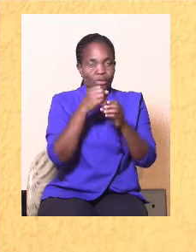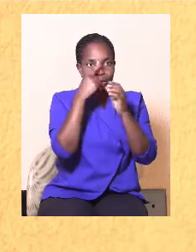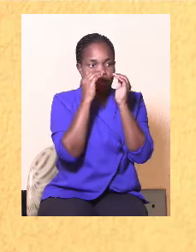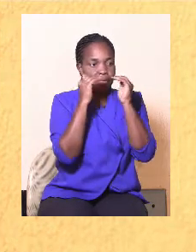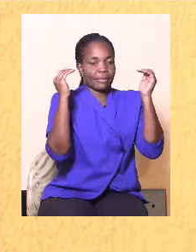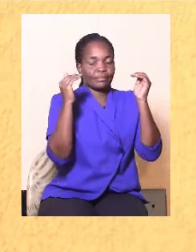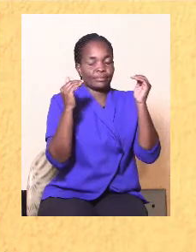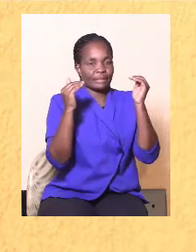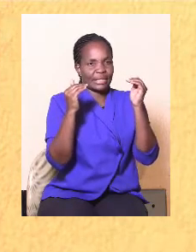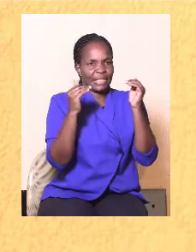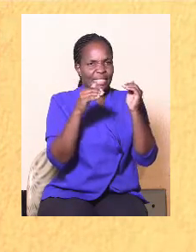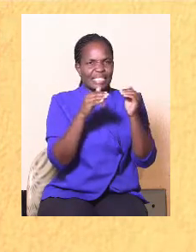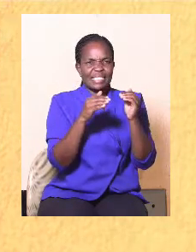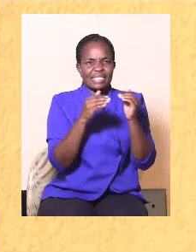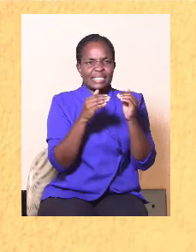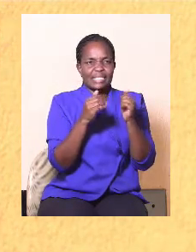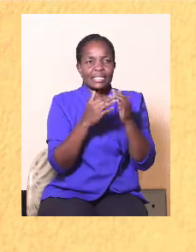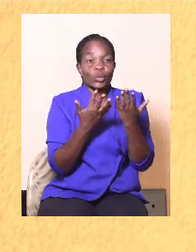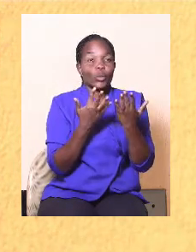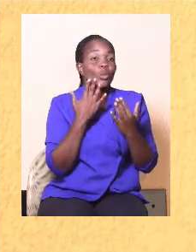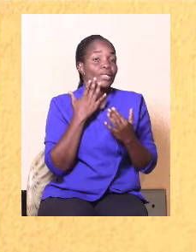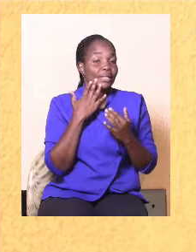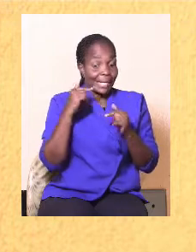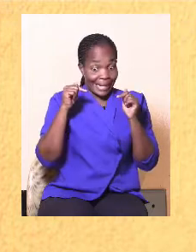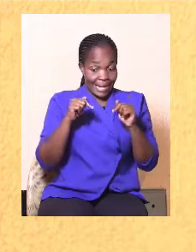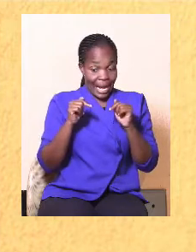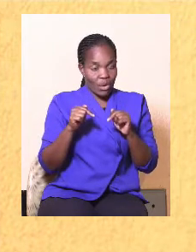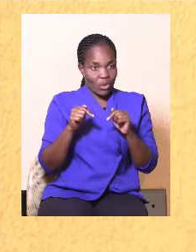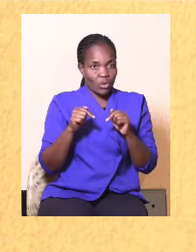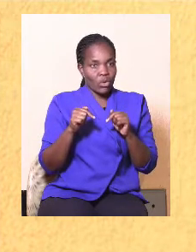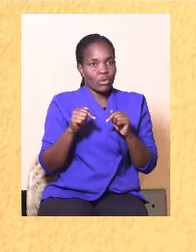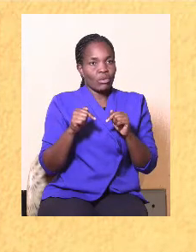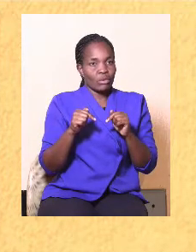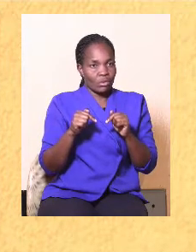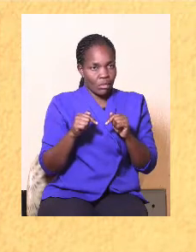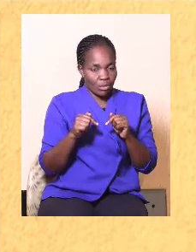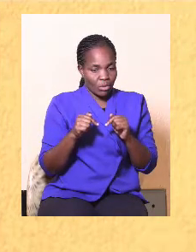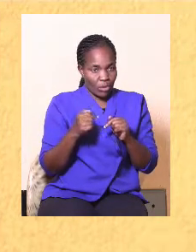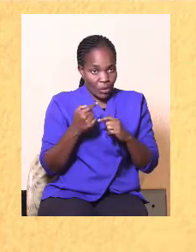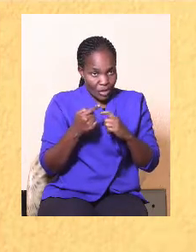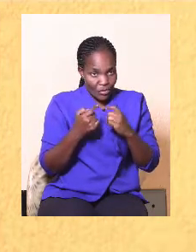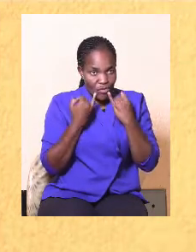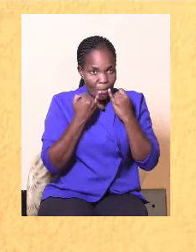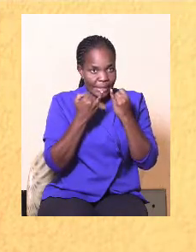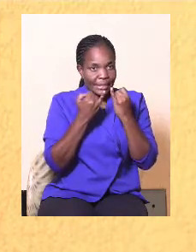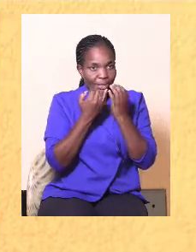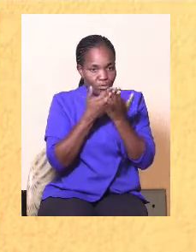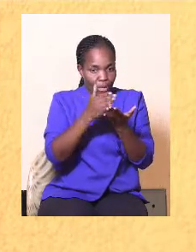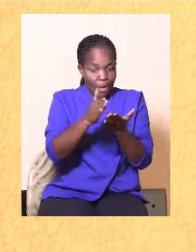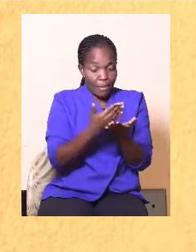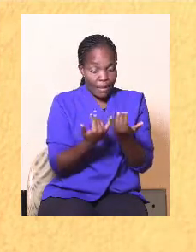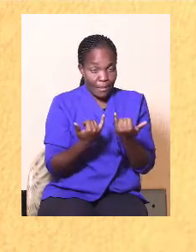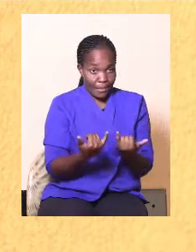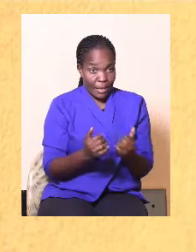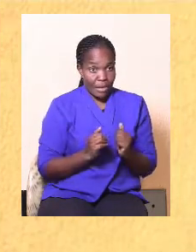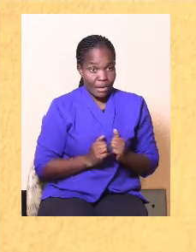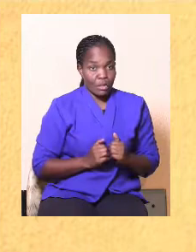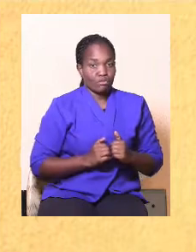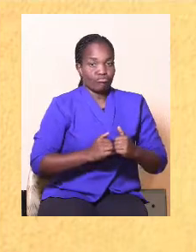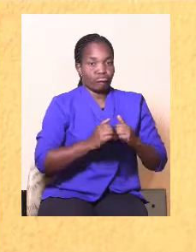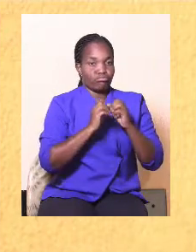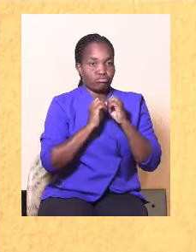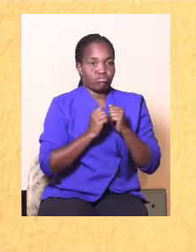also start. It's actually starting now. So what I'm doing now is part of the information campaign, but it will continue. People have time